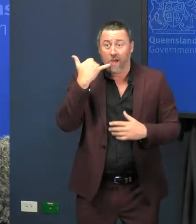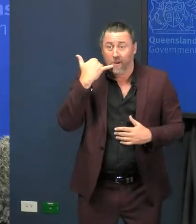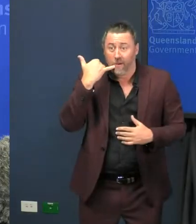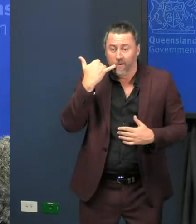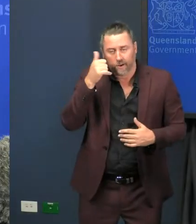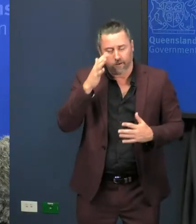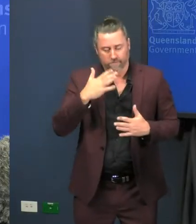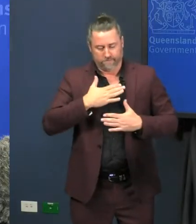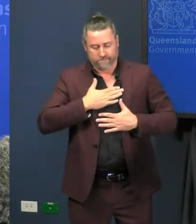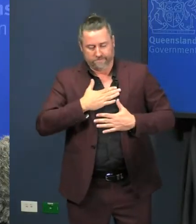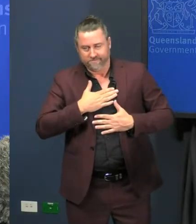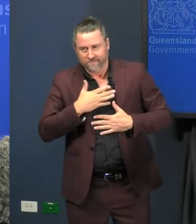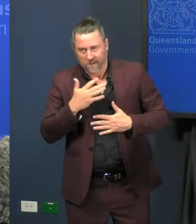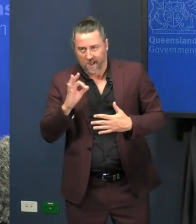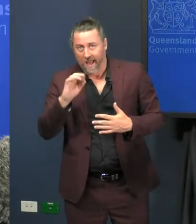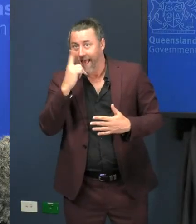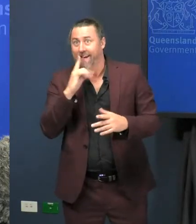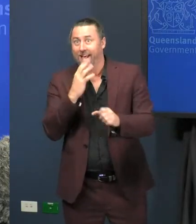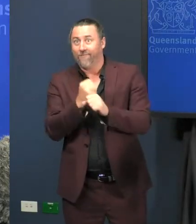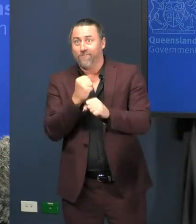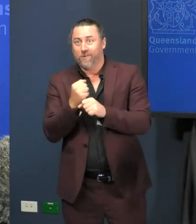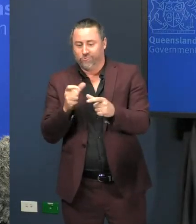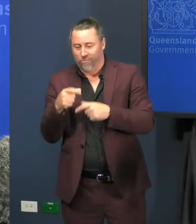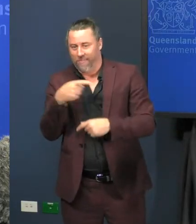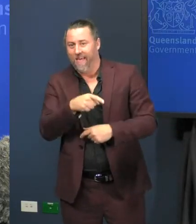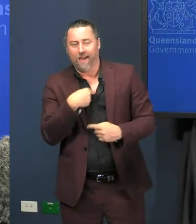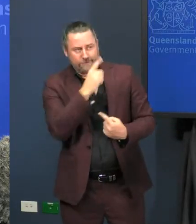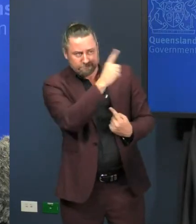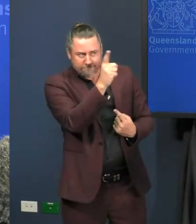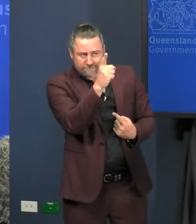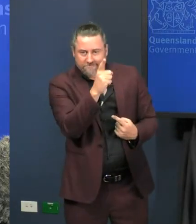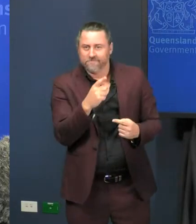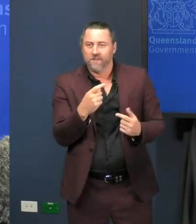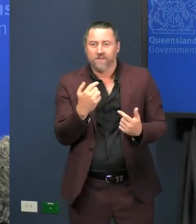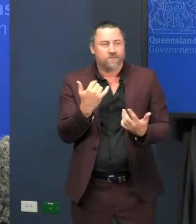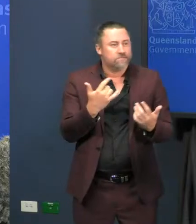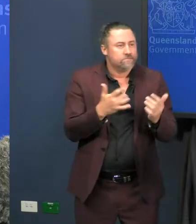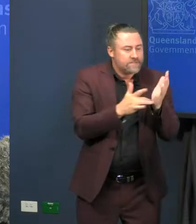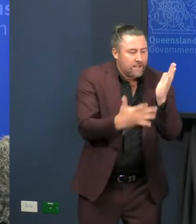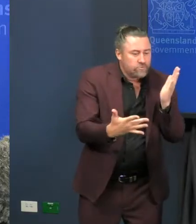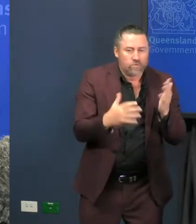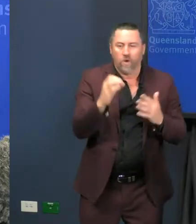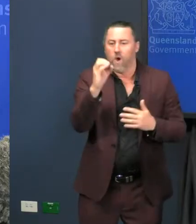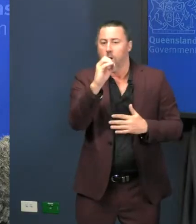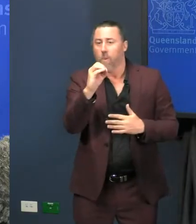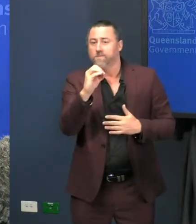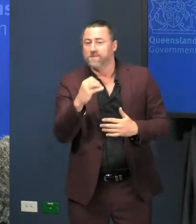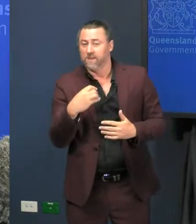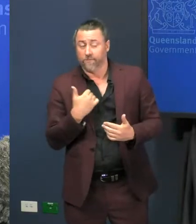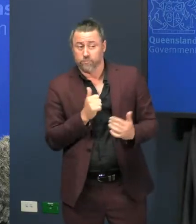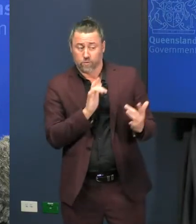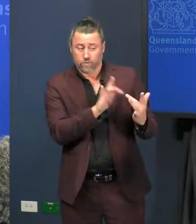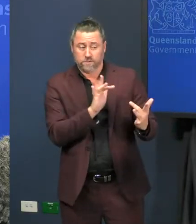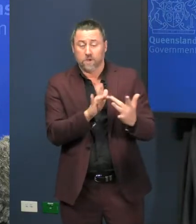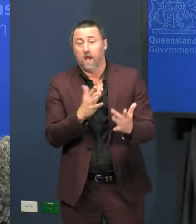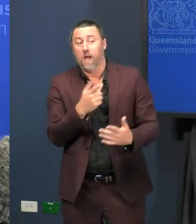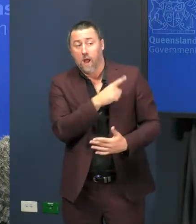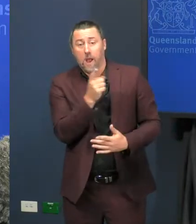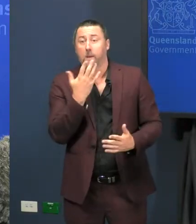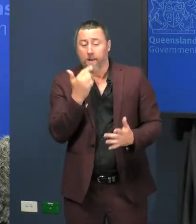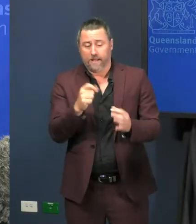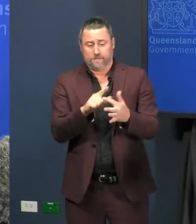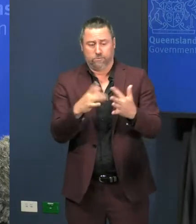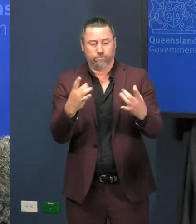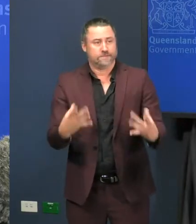through the state, but I wanted to use the opportunity to reach out to the telcos and ask them to provide